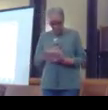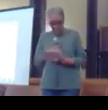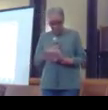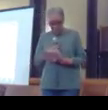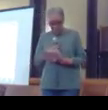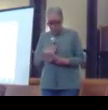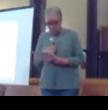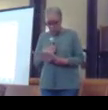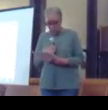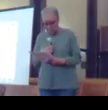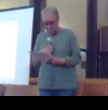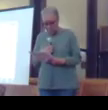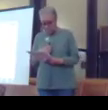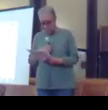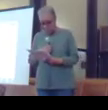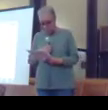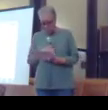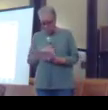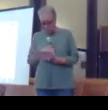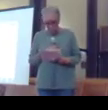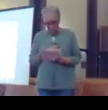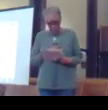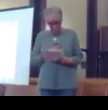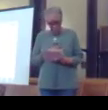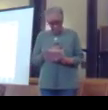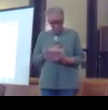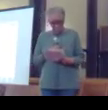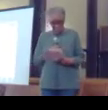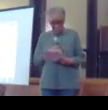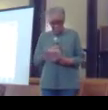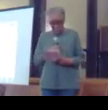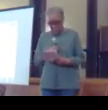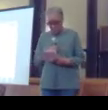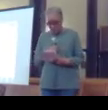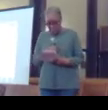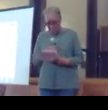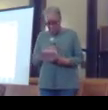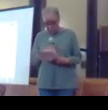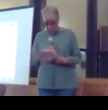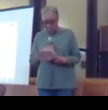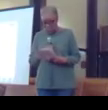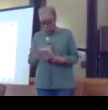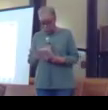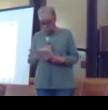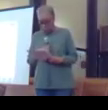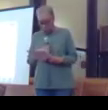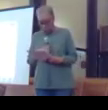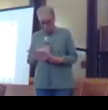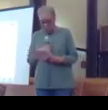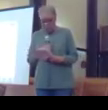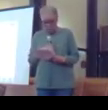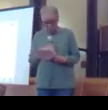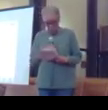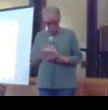another. We had schools where excellence was taught and respected. Churches and community organizations that